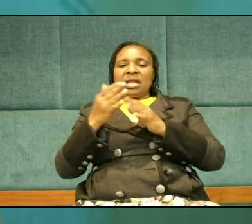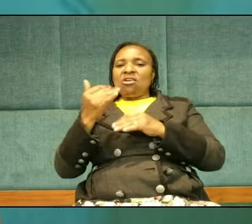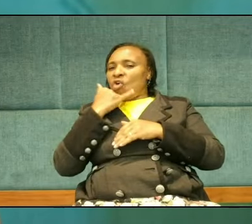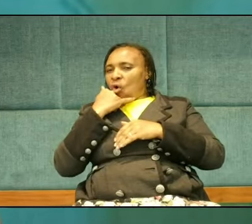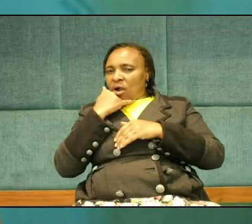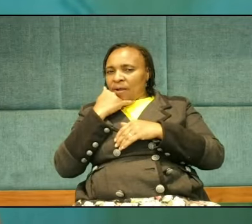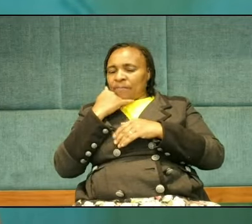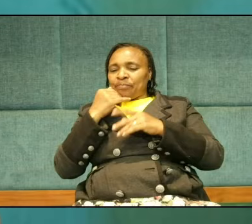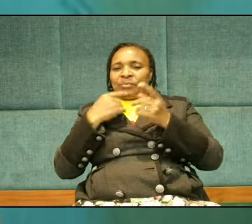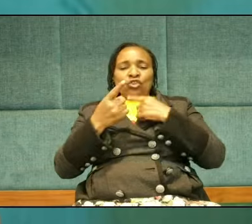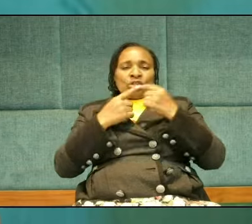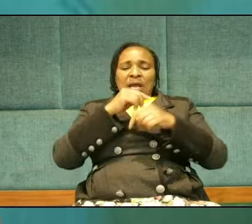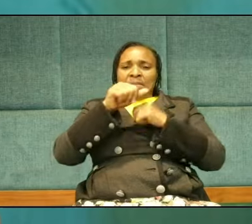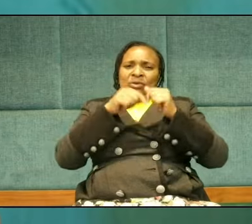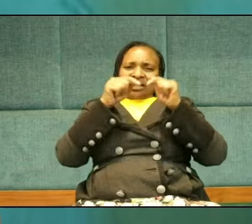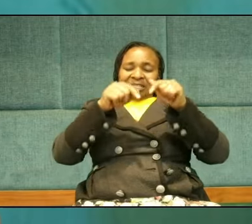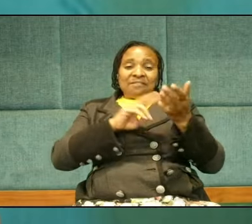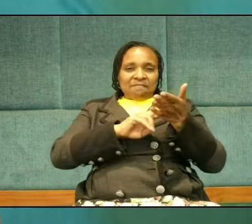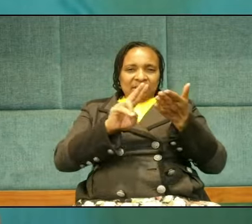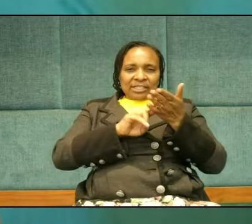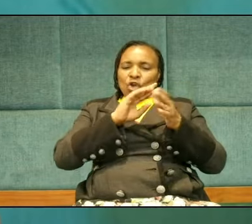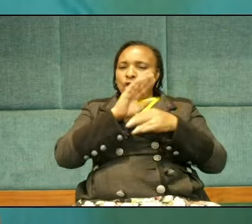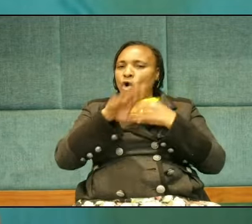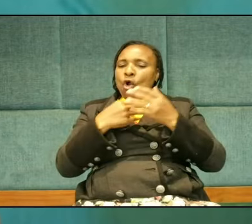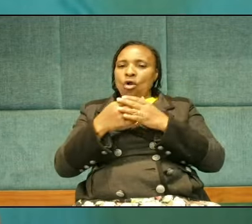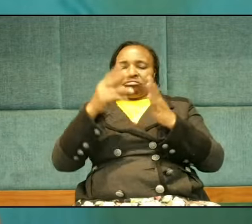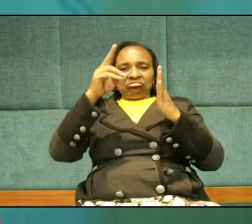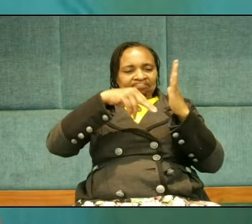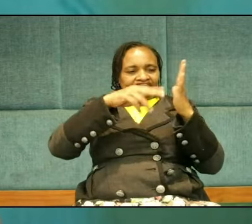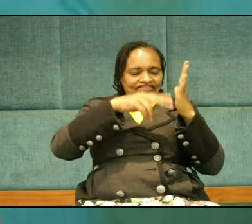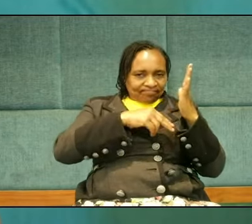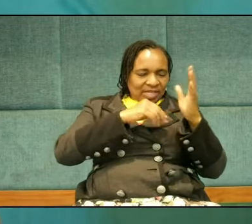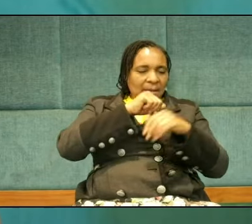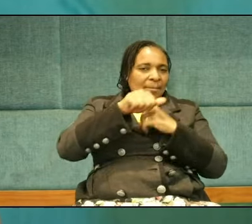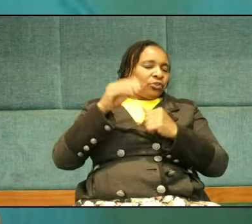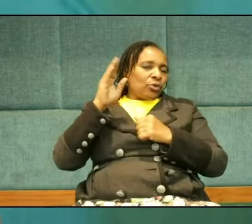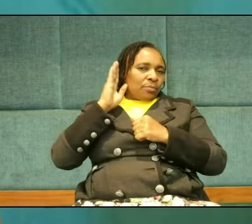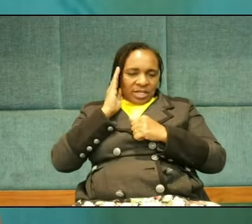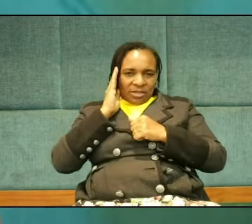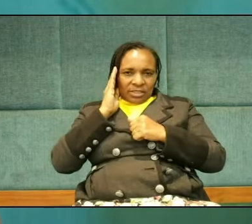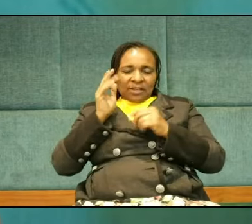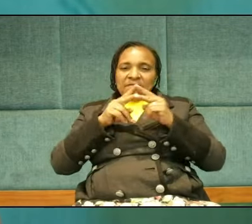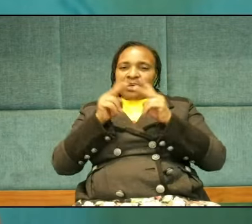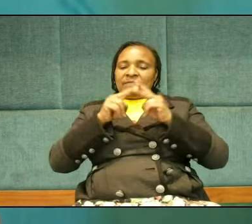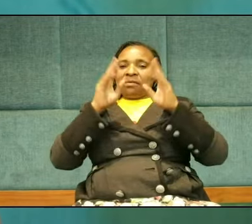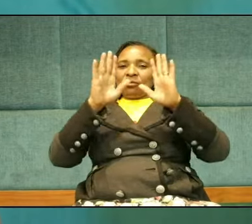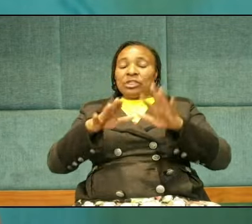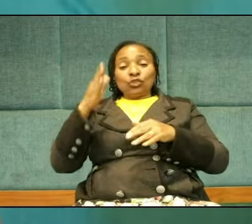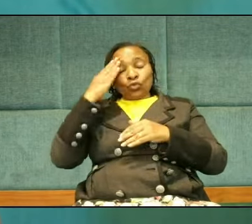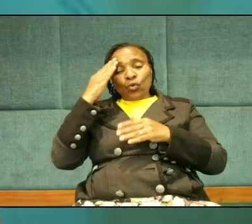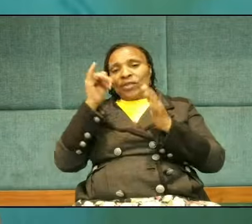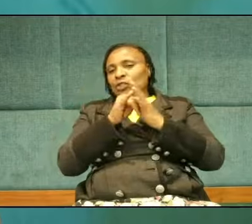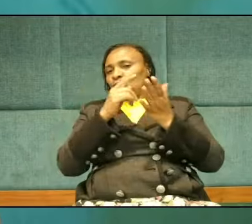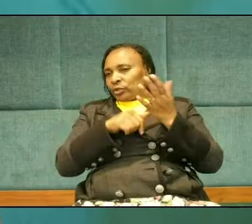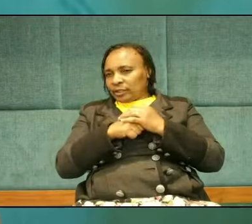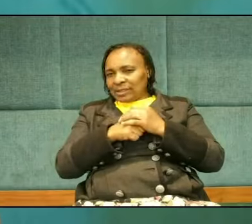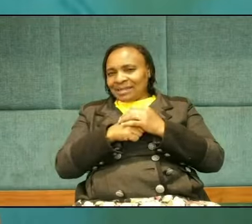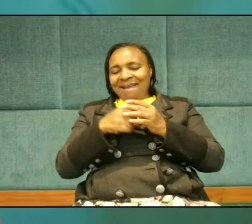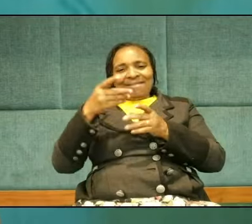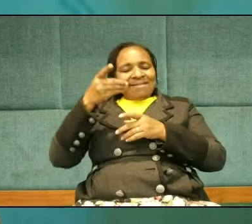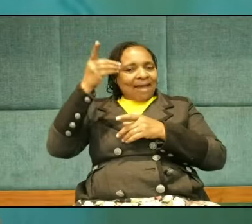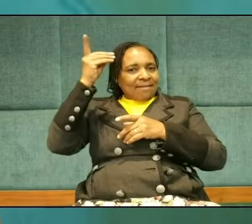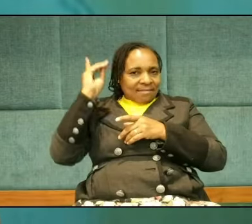talk about this verse. Everyone has heard about your obedience. It's important to note that